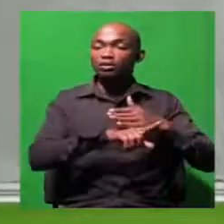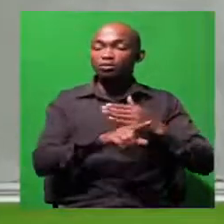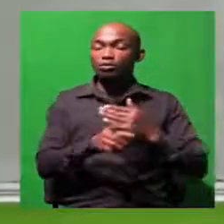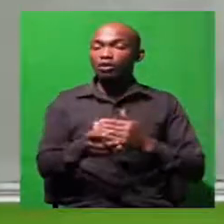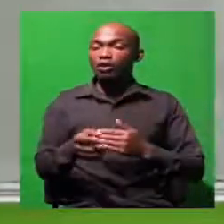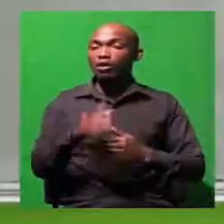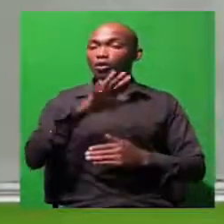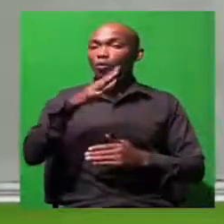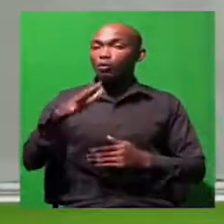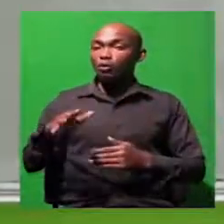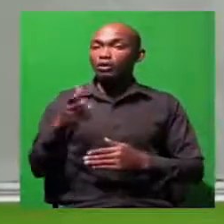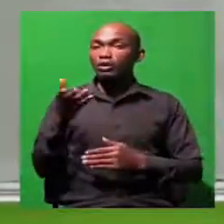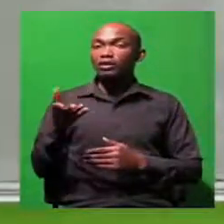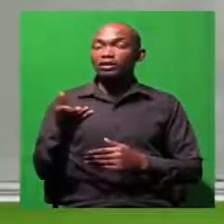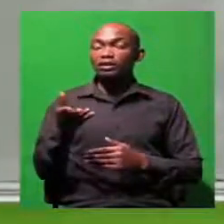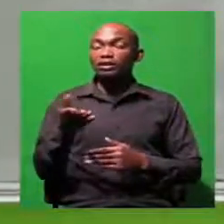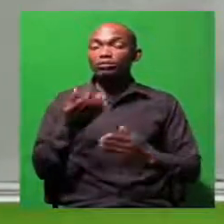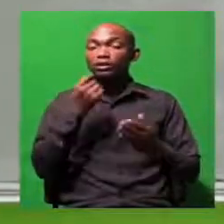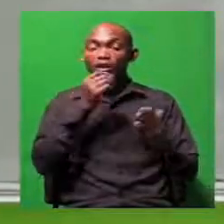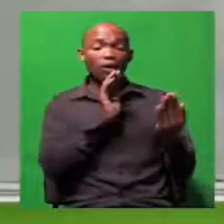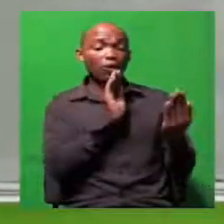This is to avoid